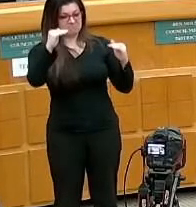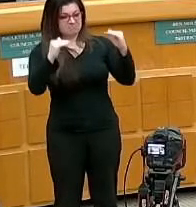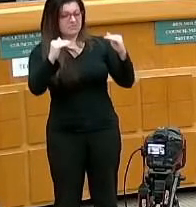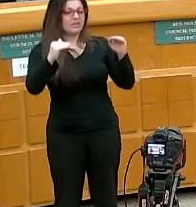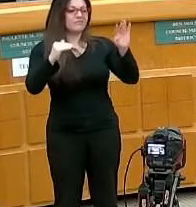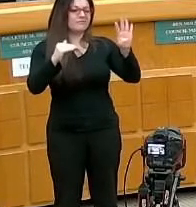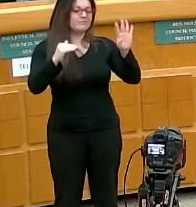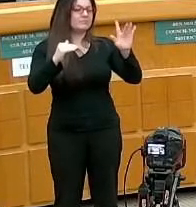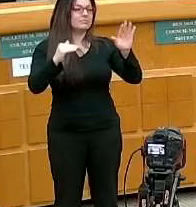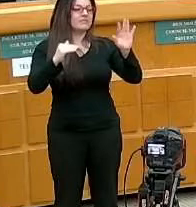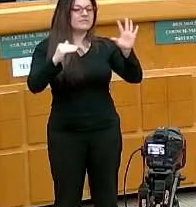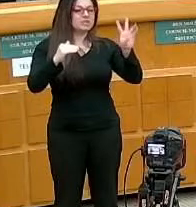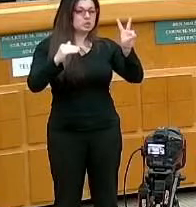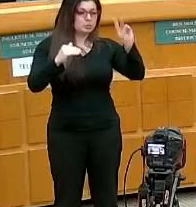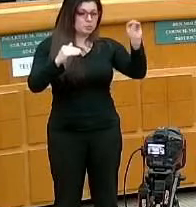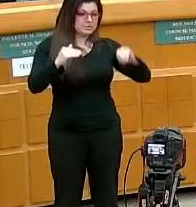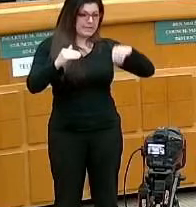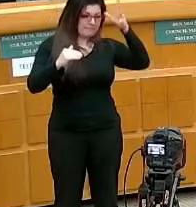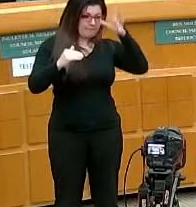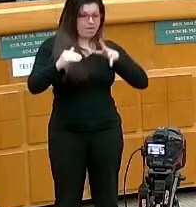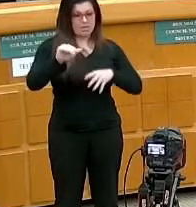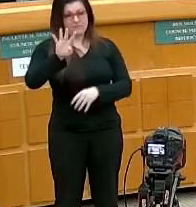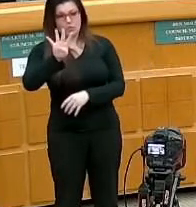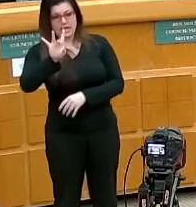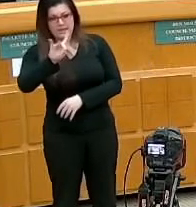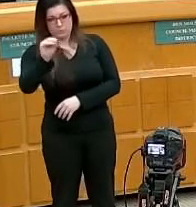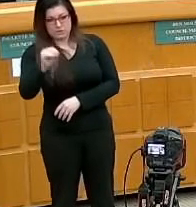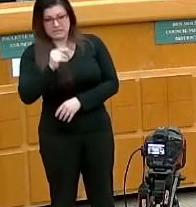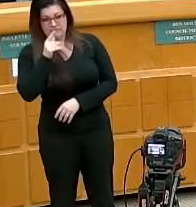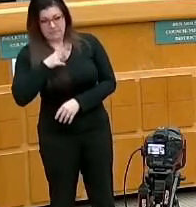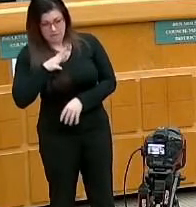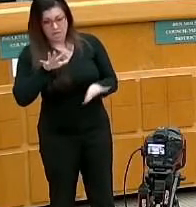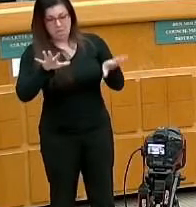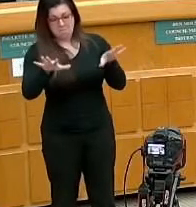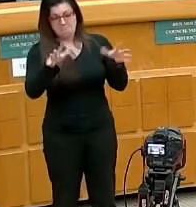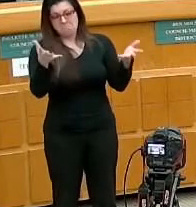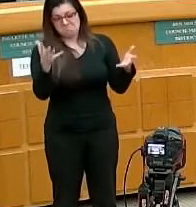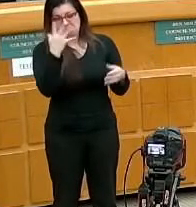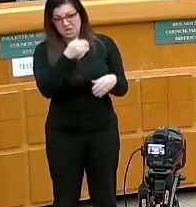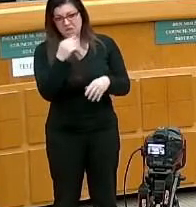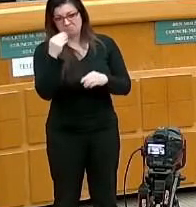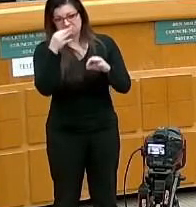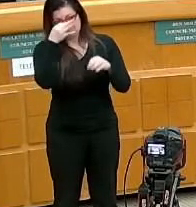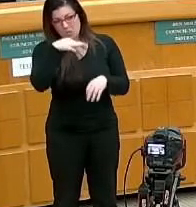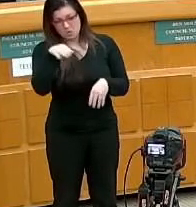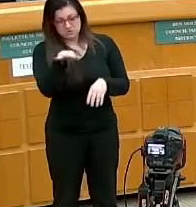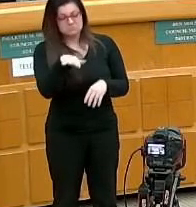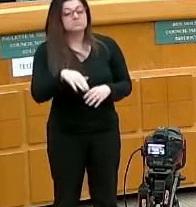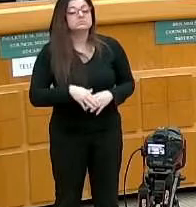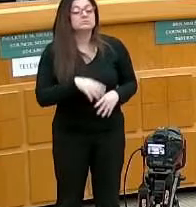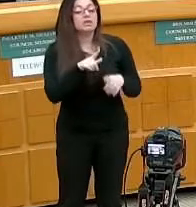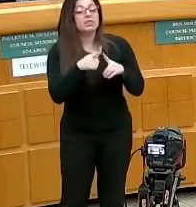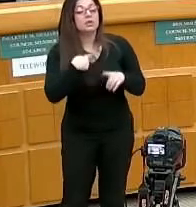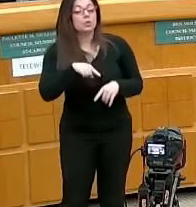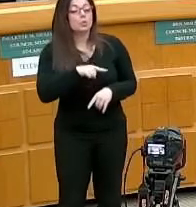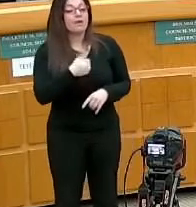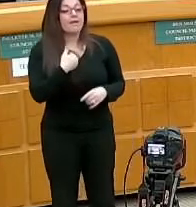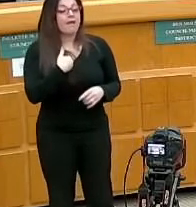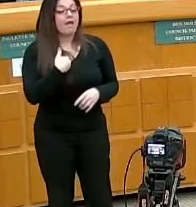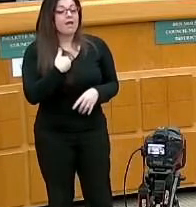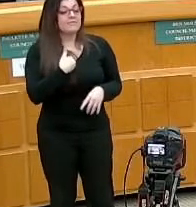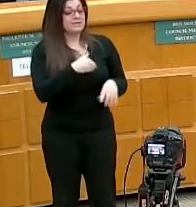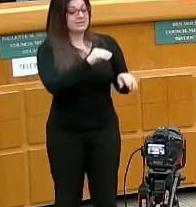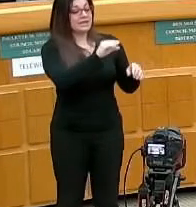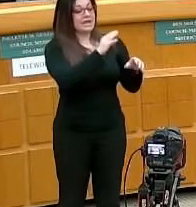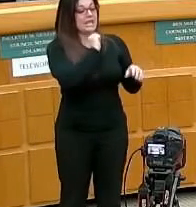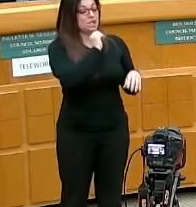female. And then the age distribution, we have 9 age brackets that we look at from the ages of 0 to 19, and